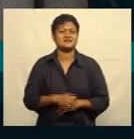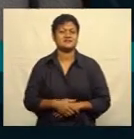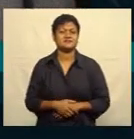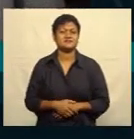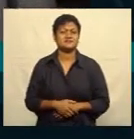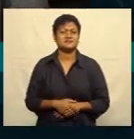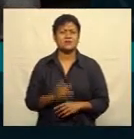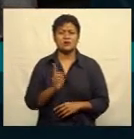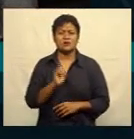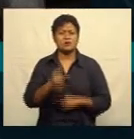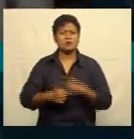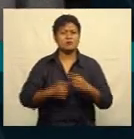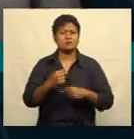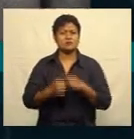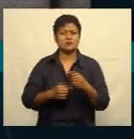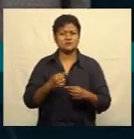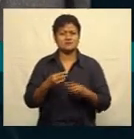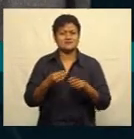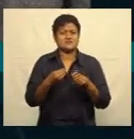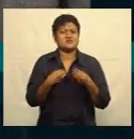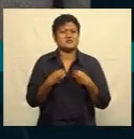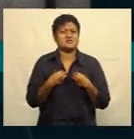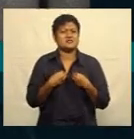Apanisa, what about requirements on businesses?